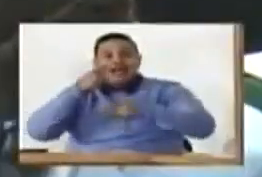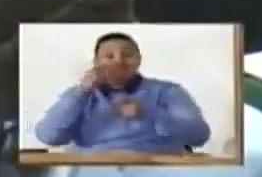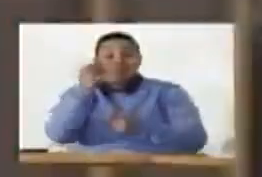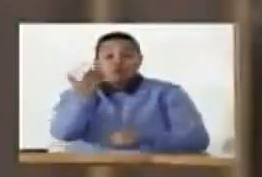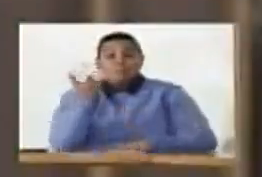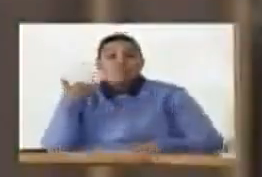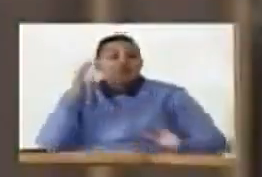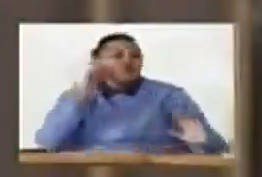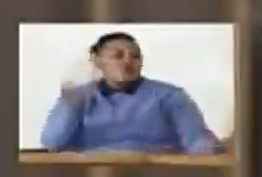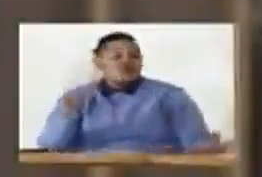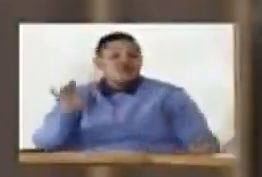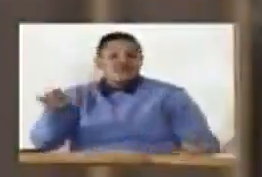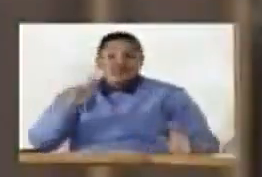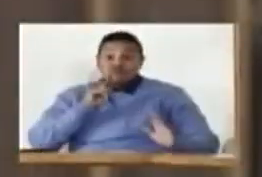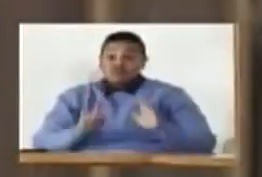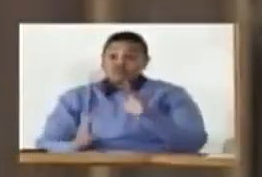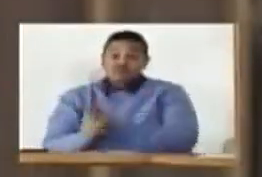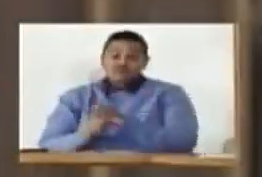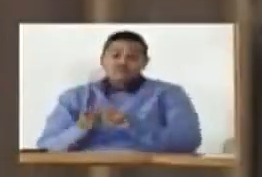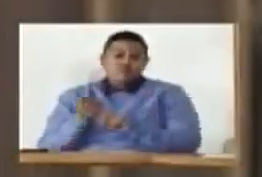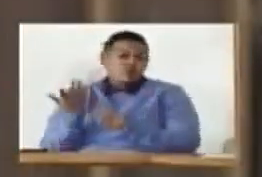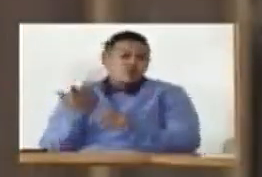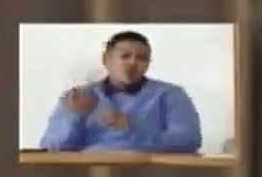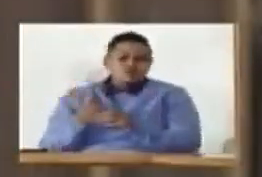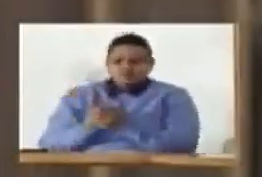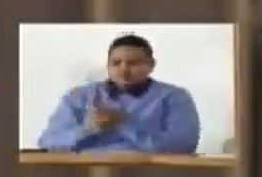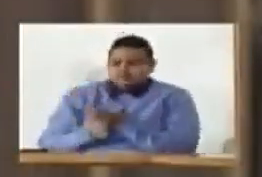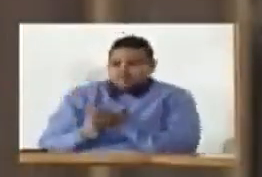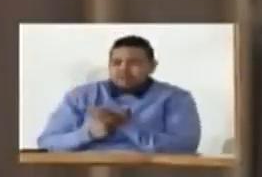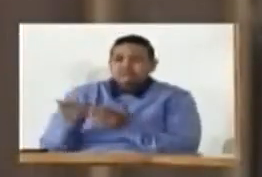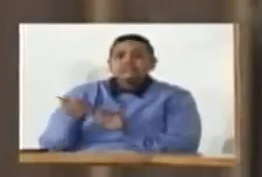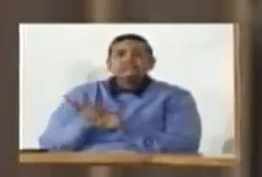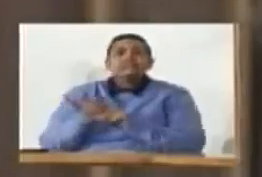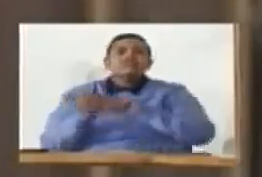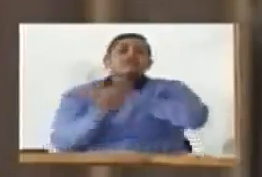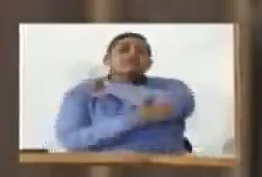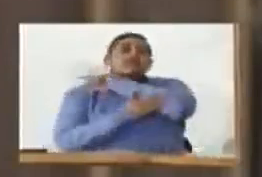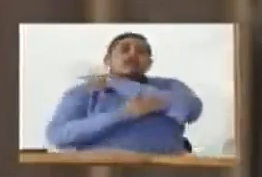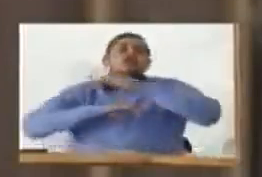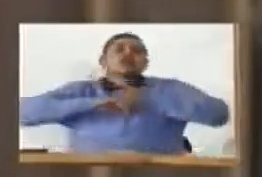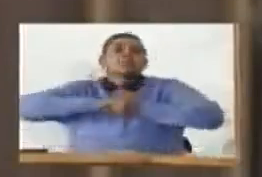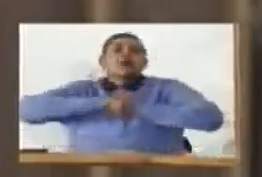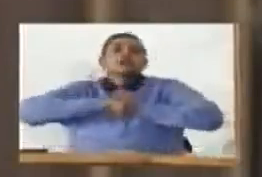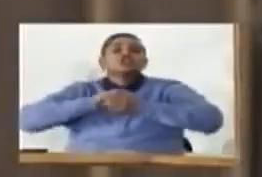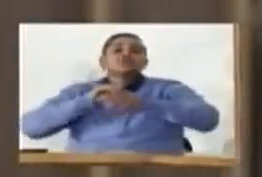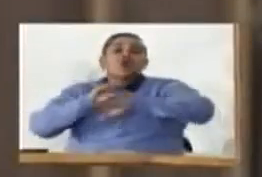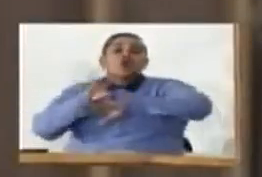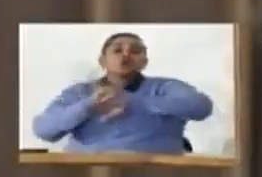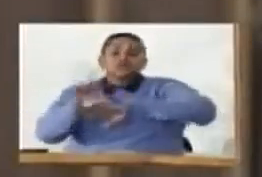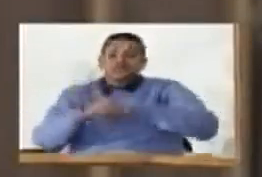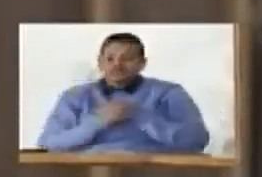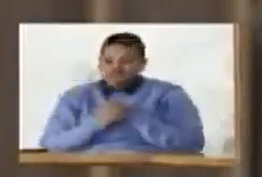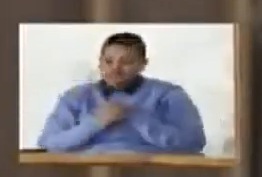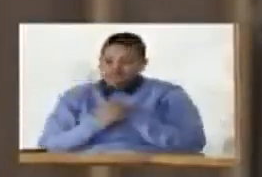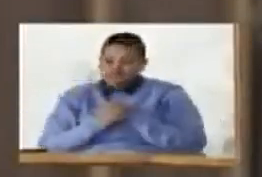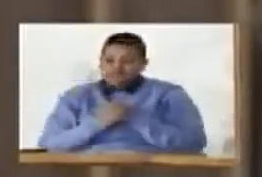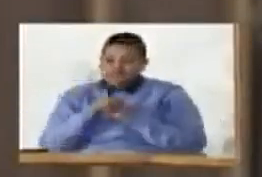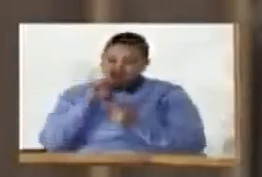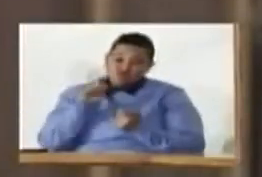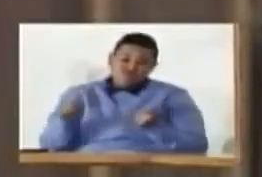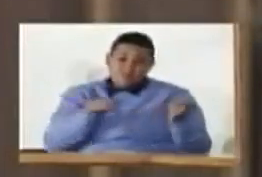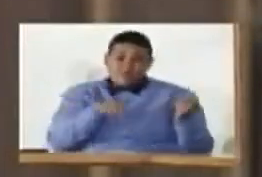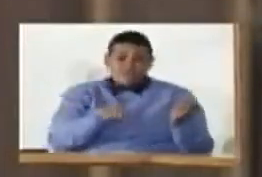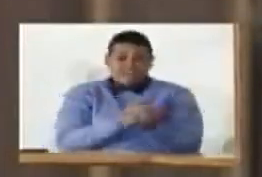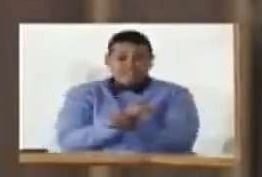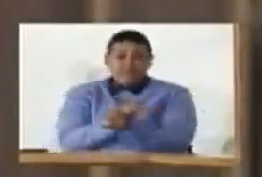This emanated from discussions at the National Partnership Council. The removal of these